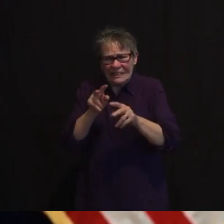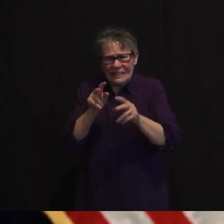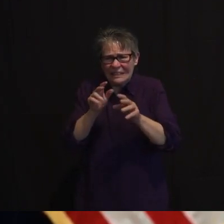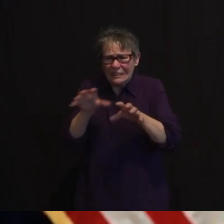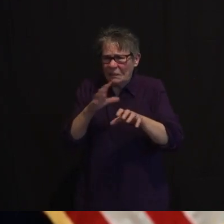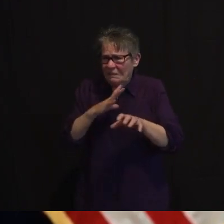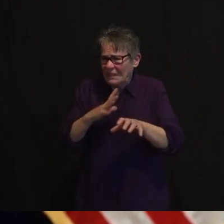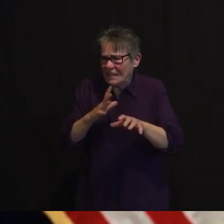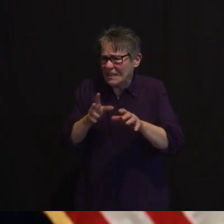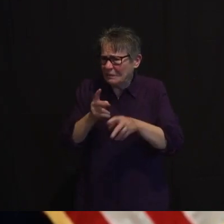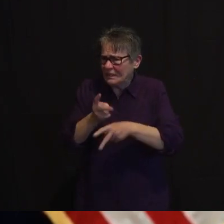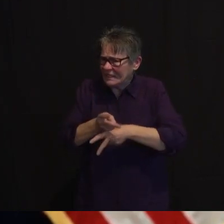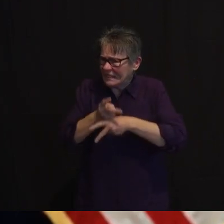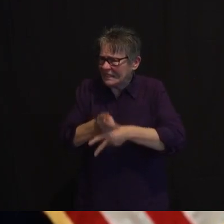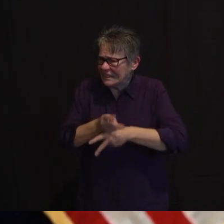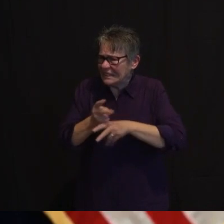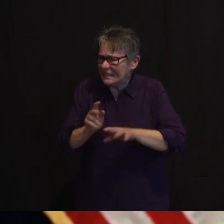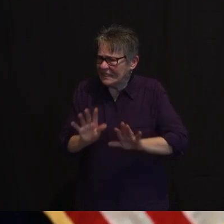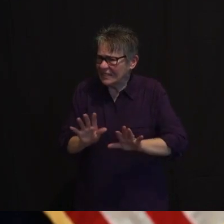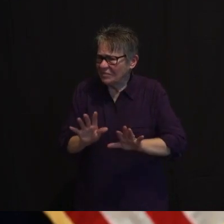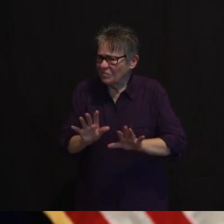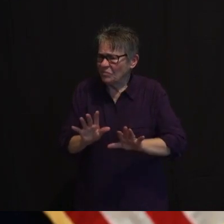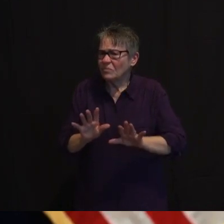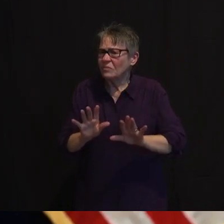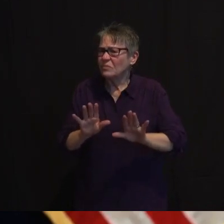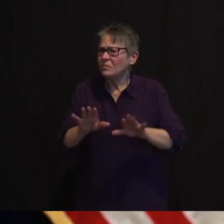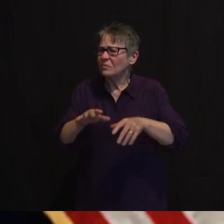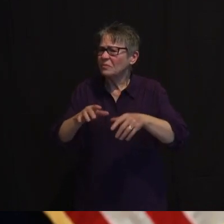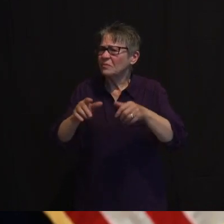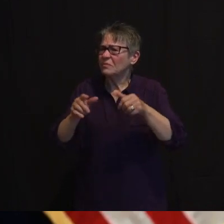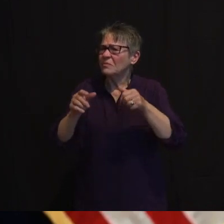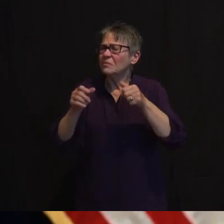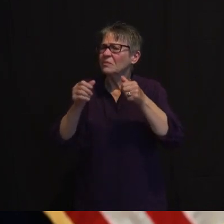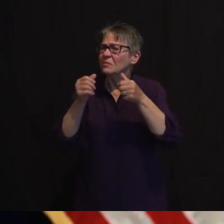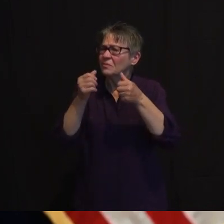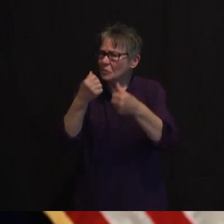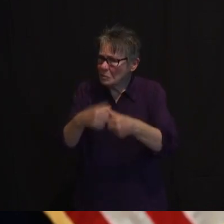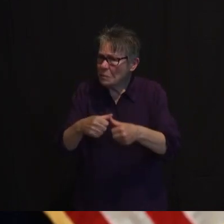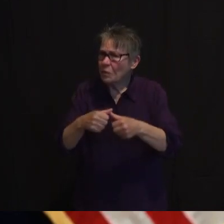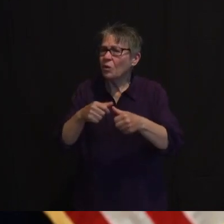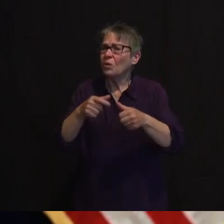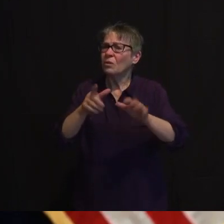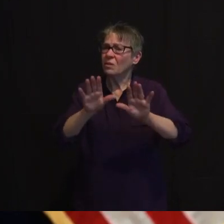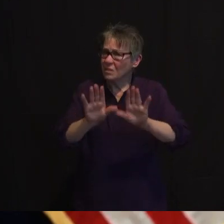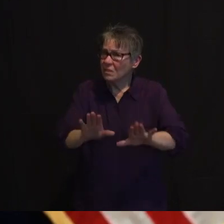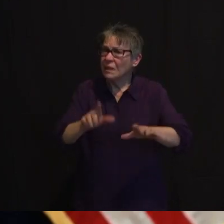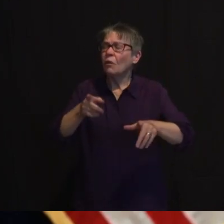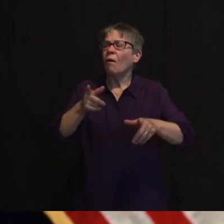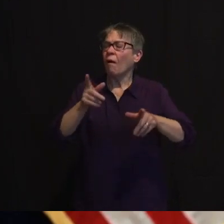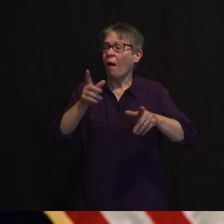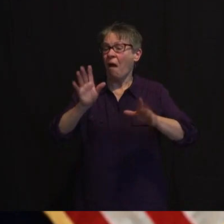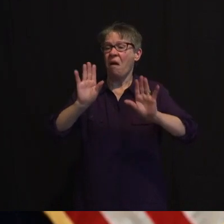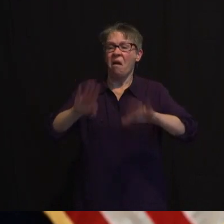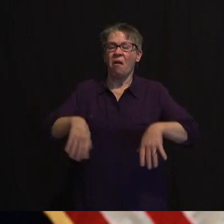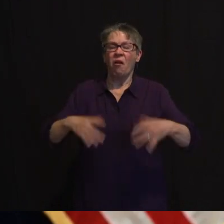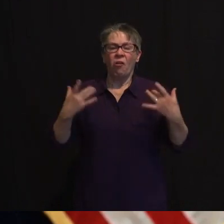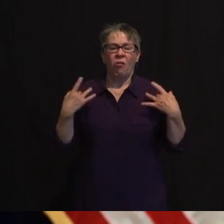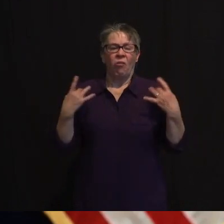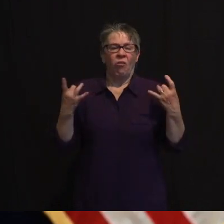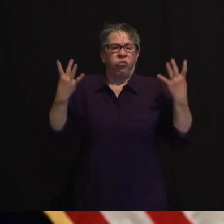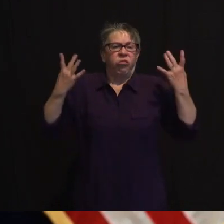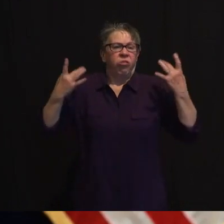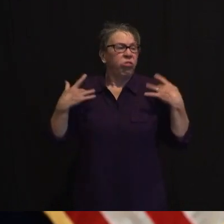at, the model that I would look at more than the others, and that's just one person's assessment, and Judy is much better at this than I am, is